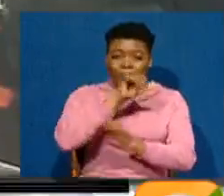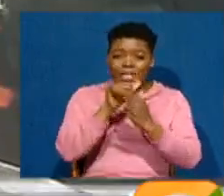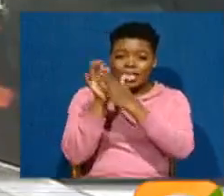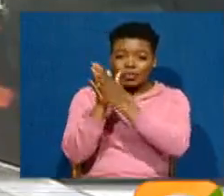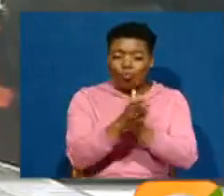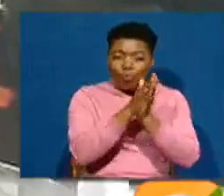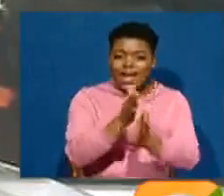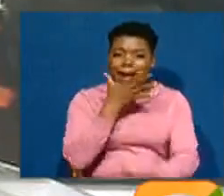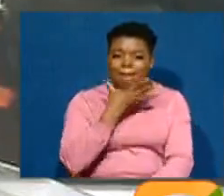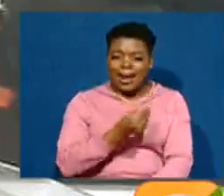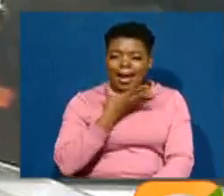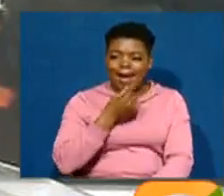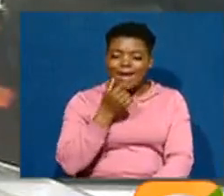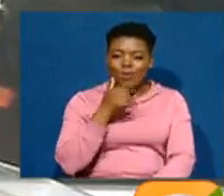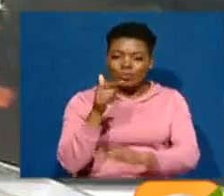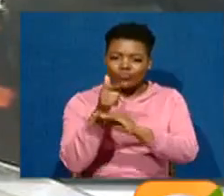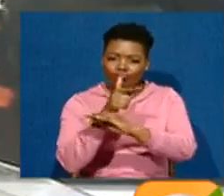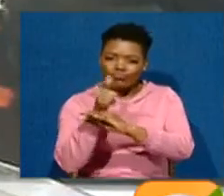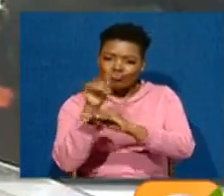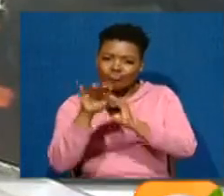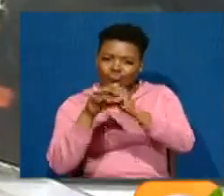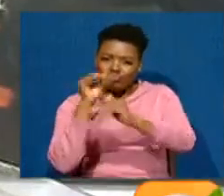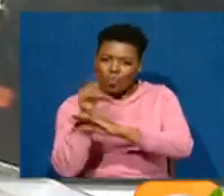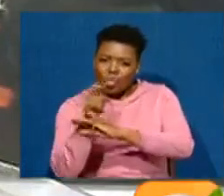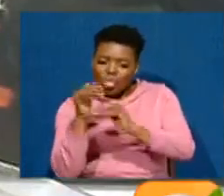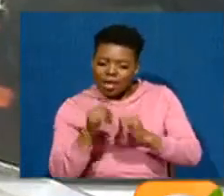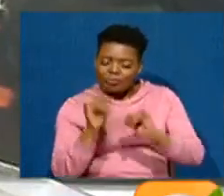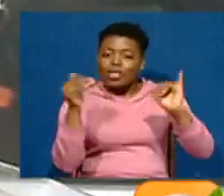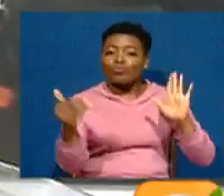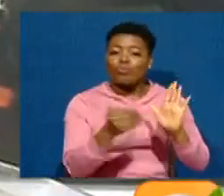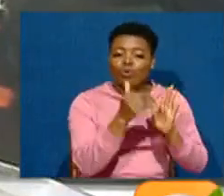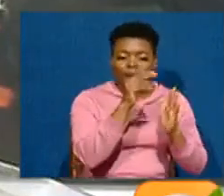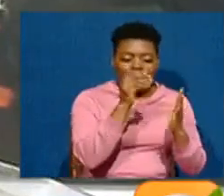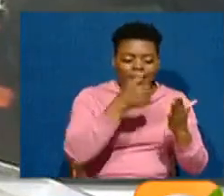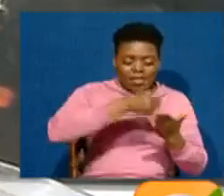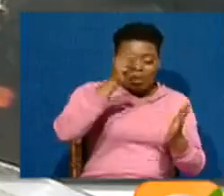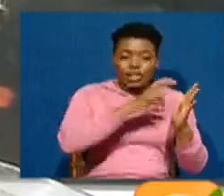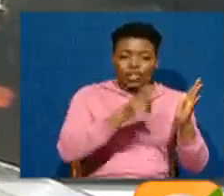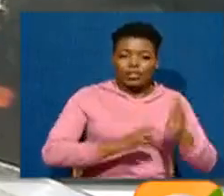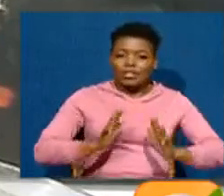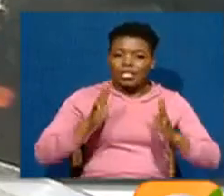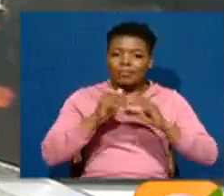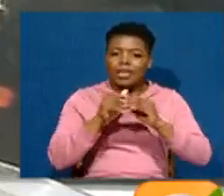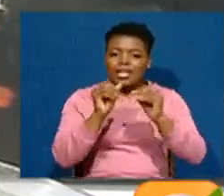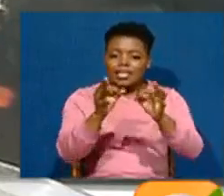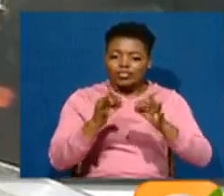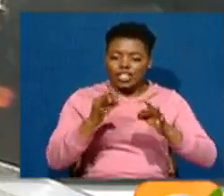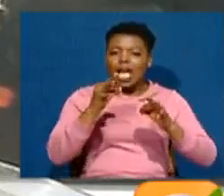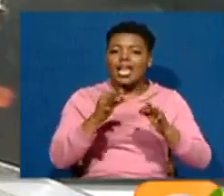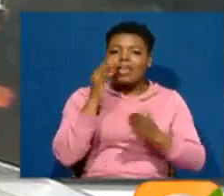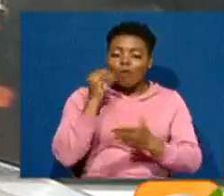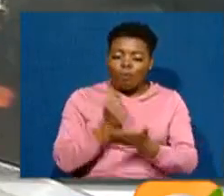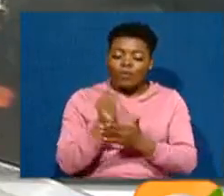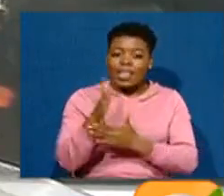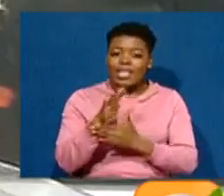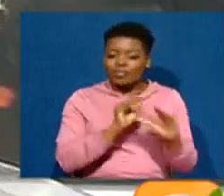man who was caught on camera attempting to interrupt the budget reading ceremony at the Treasury building on Thursday